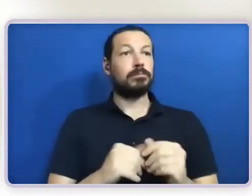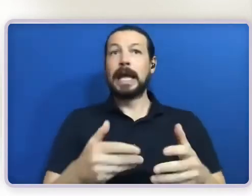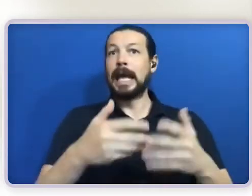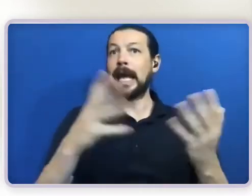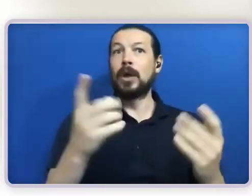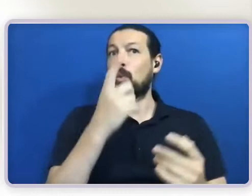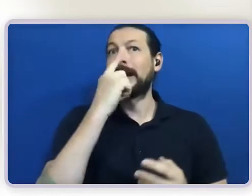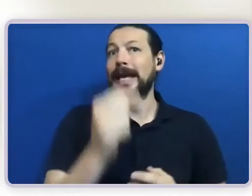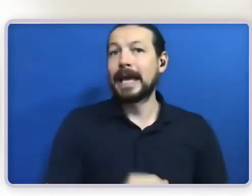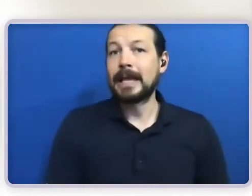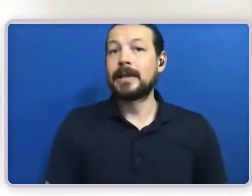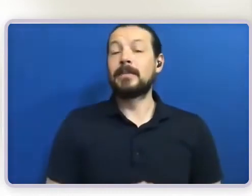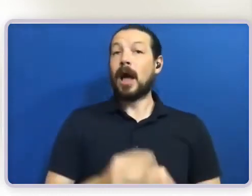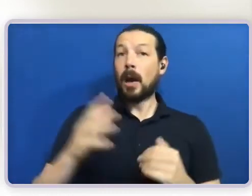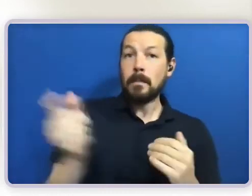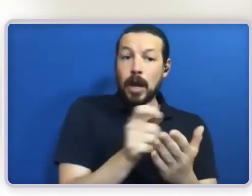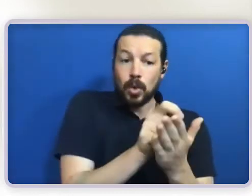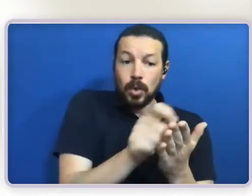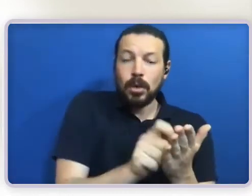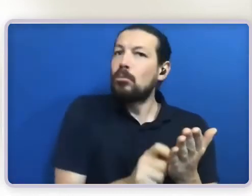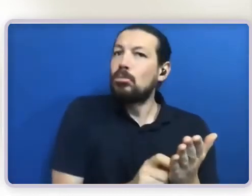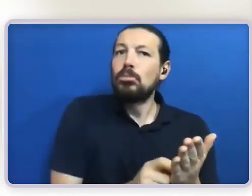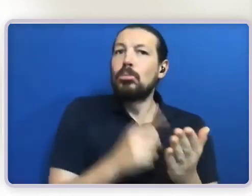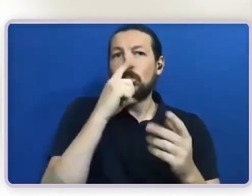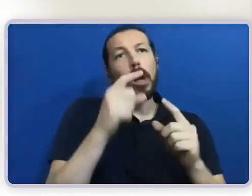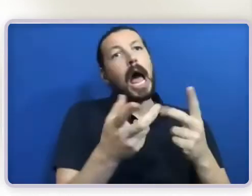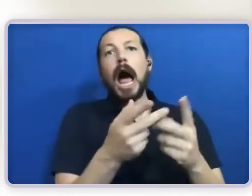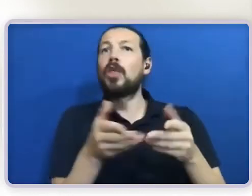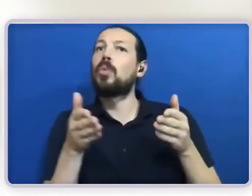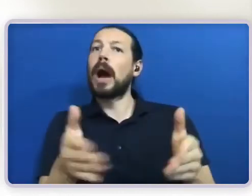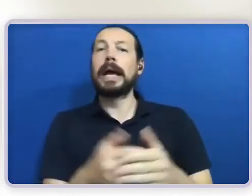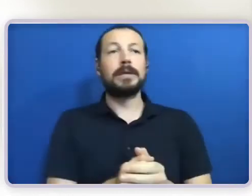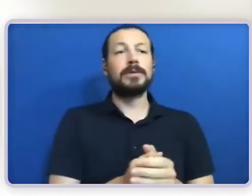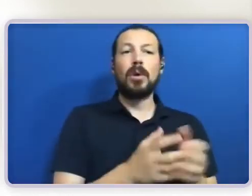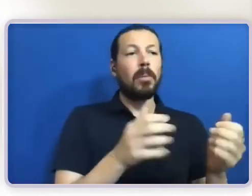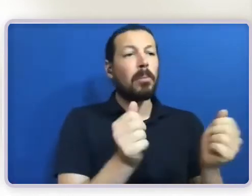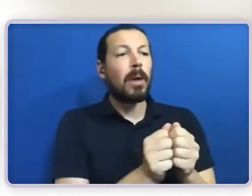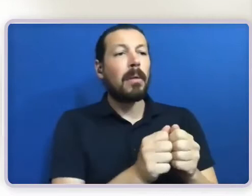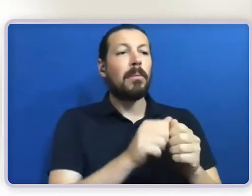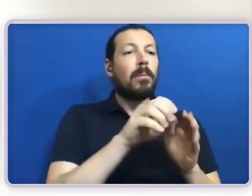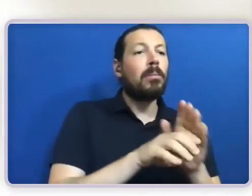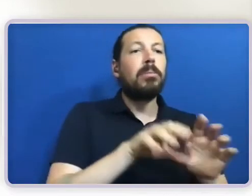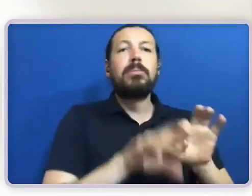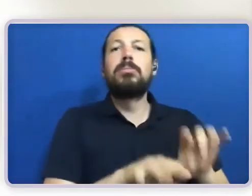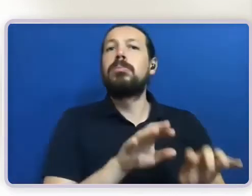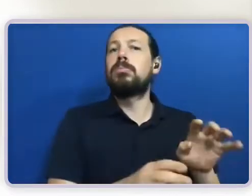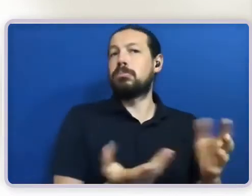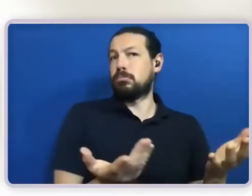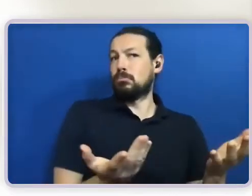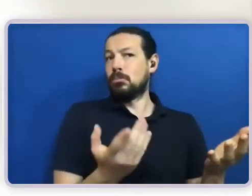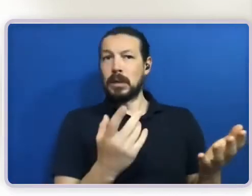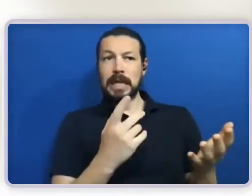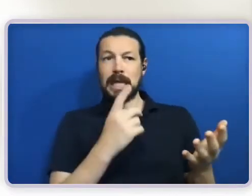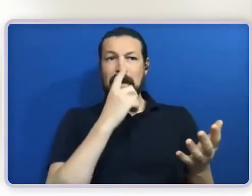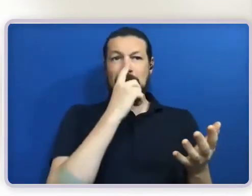any format. So it might be in writing, and there are no rules about how it has to be written, but